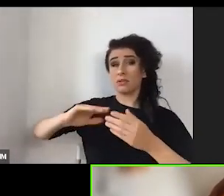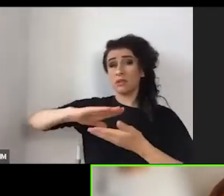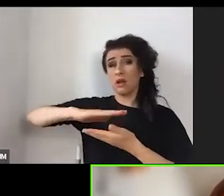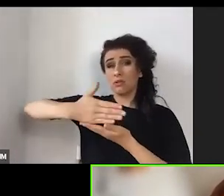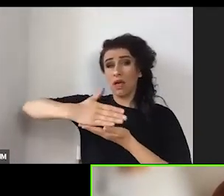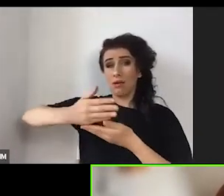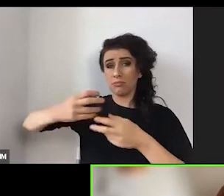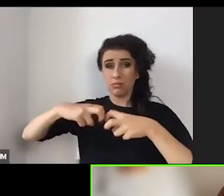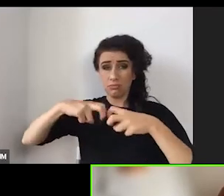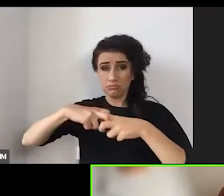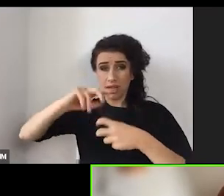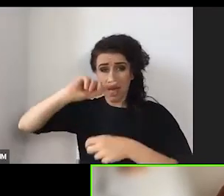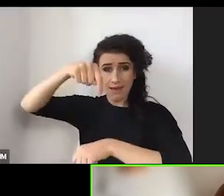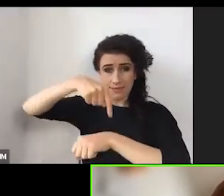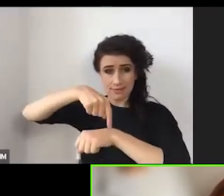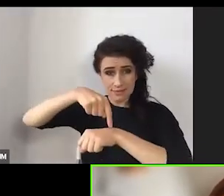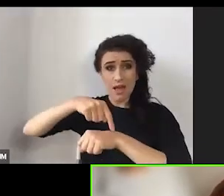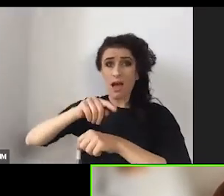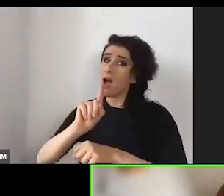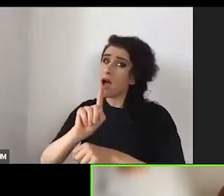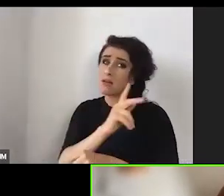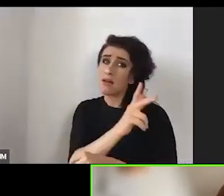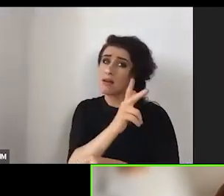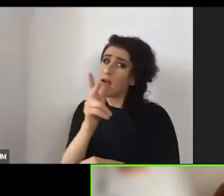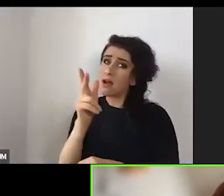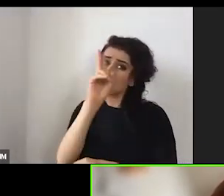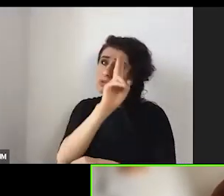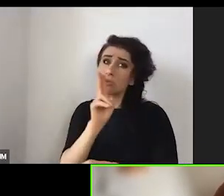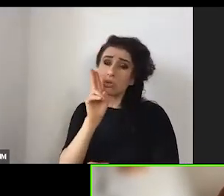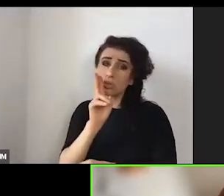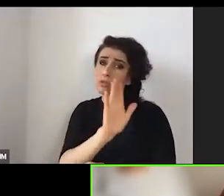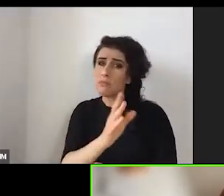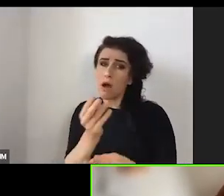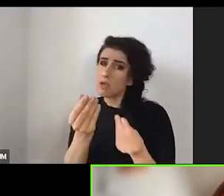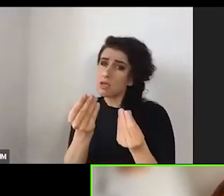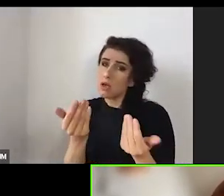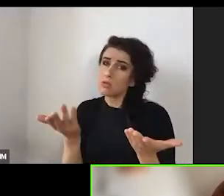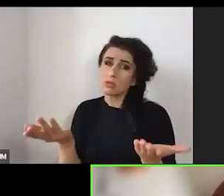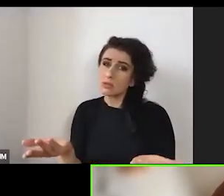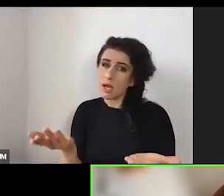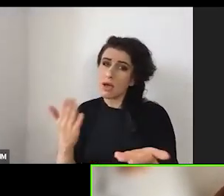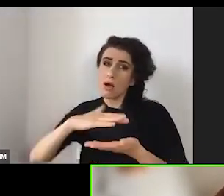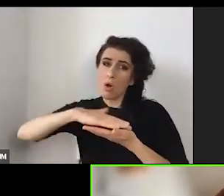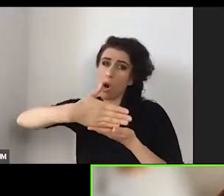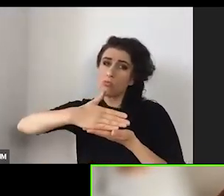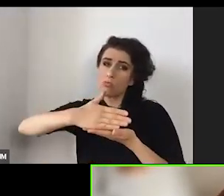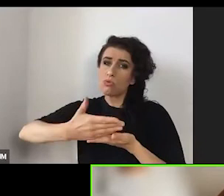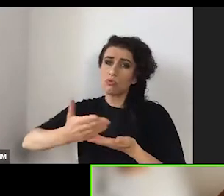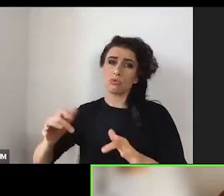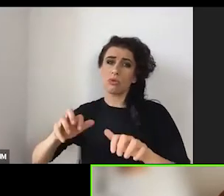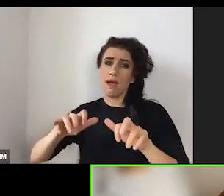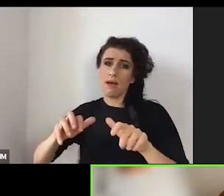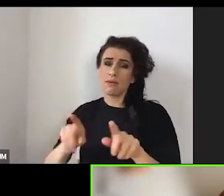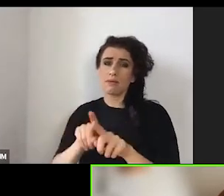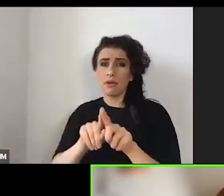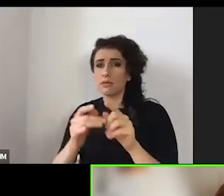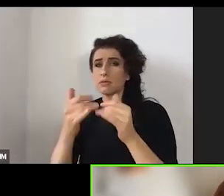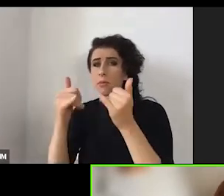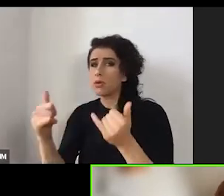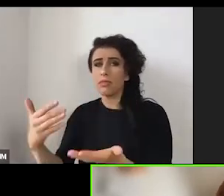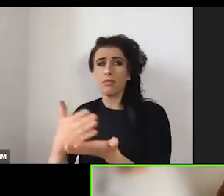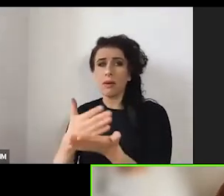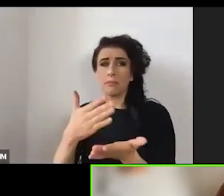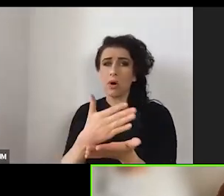have computers and Wi-Fi and a lot of devices. You have to have 3 children. You have to